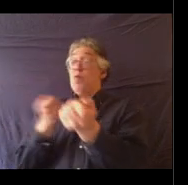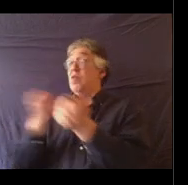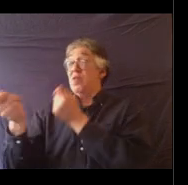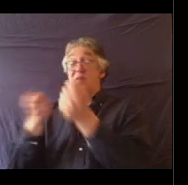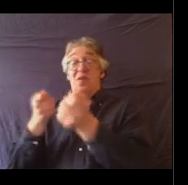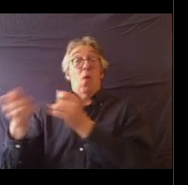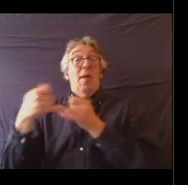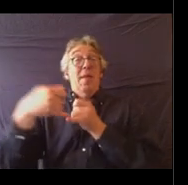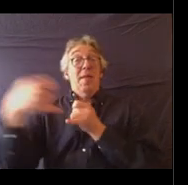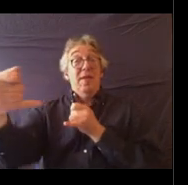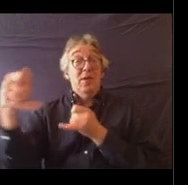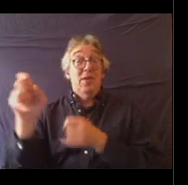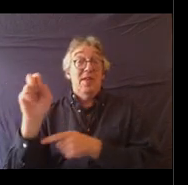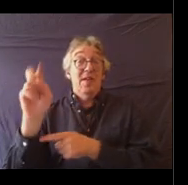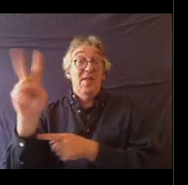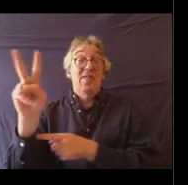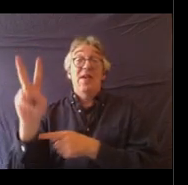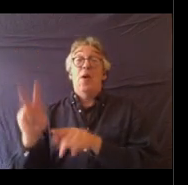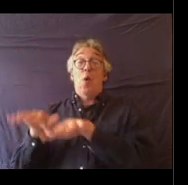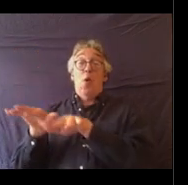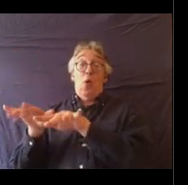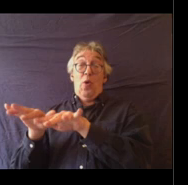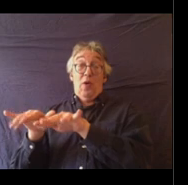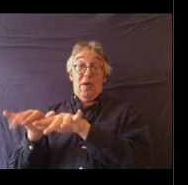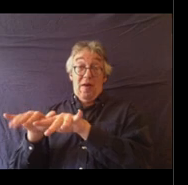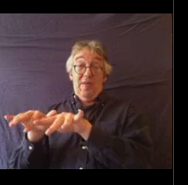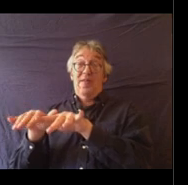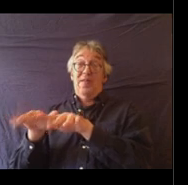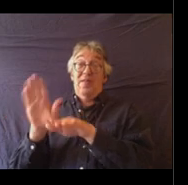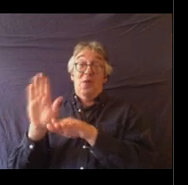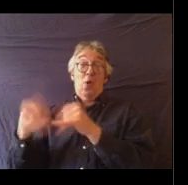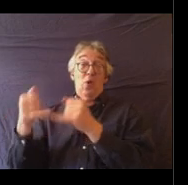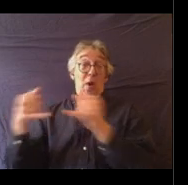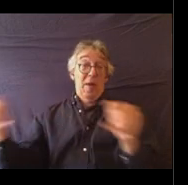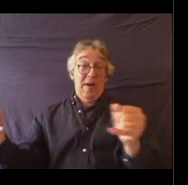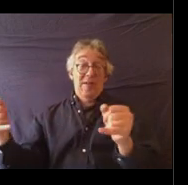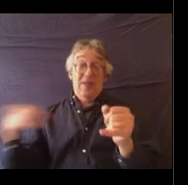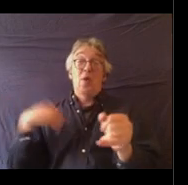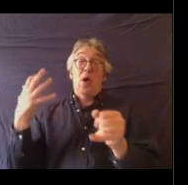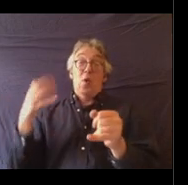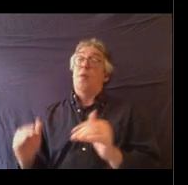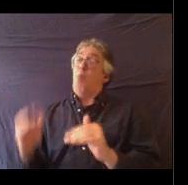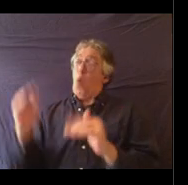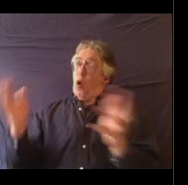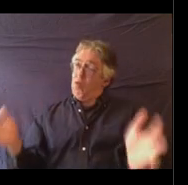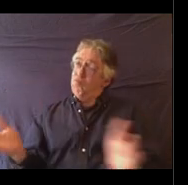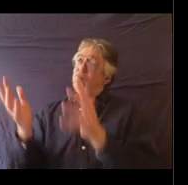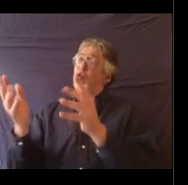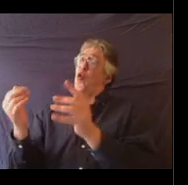world. We really also want to reinforce the collaboration with them.